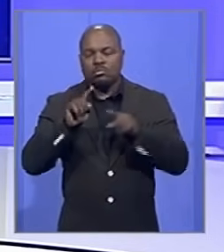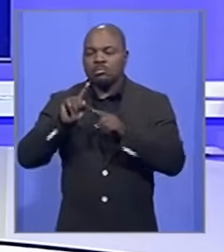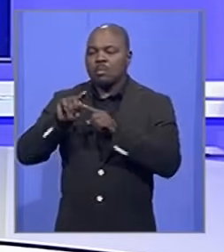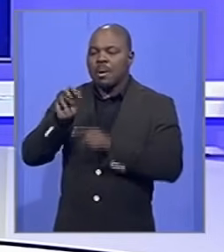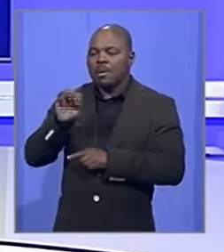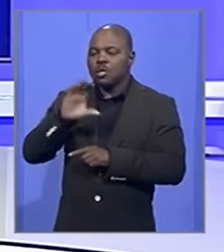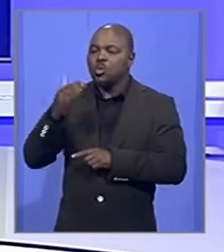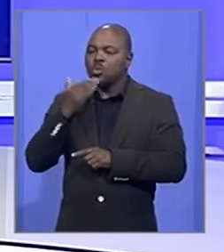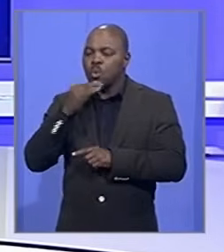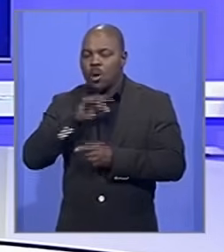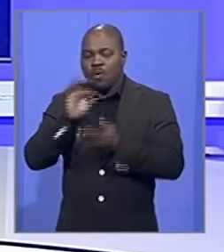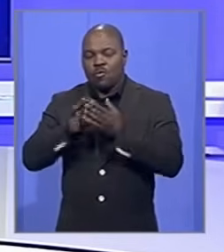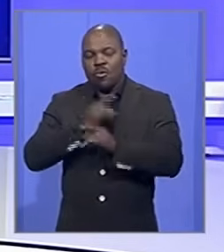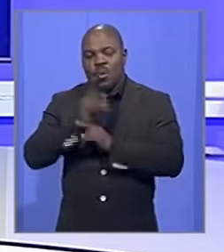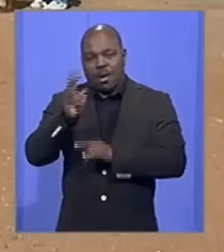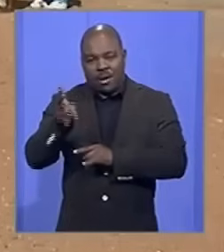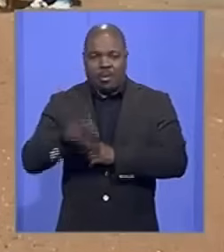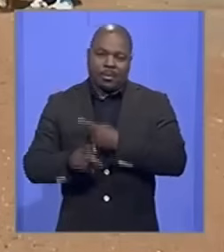gape.